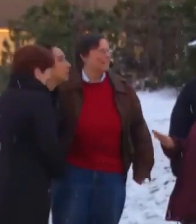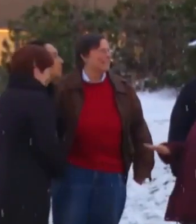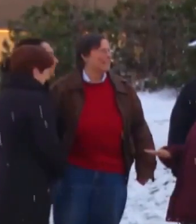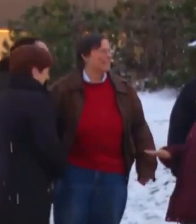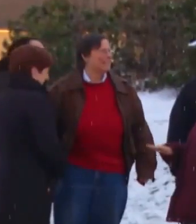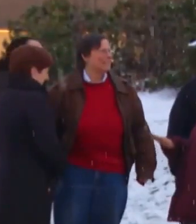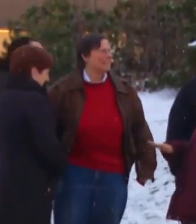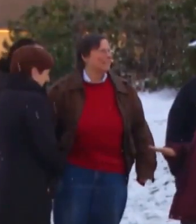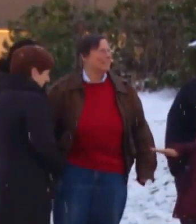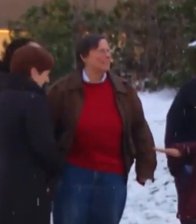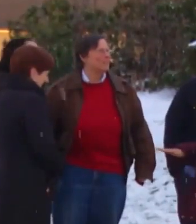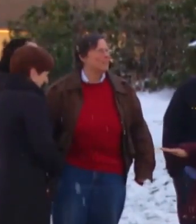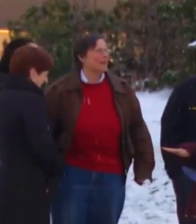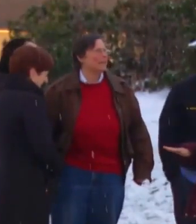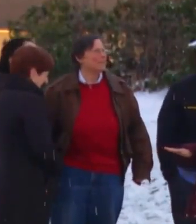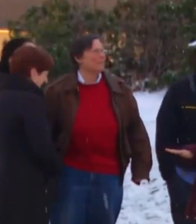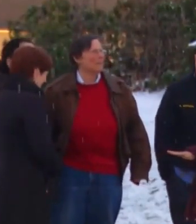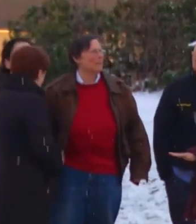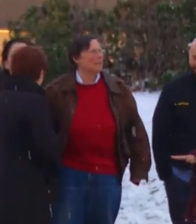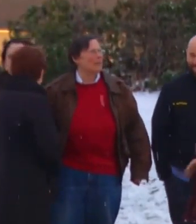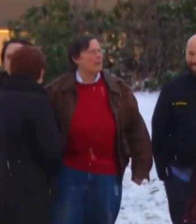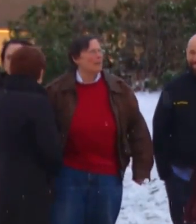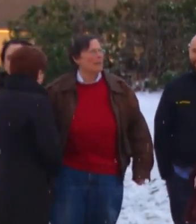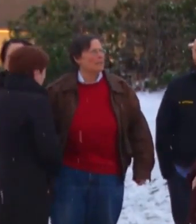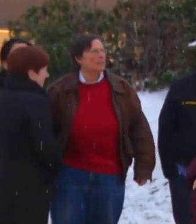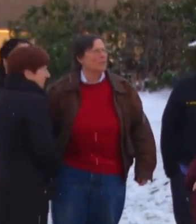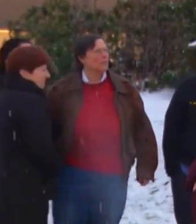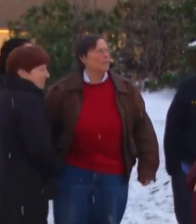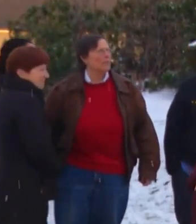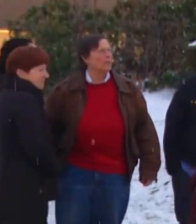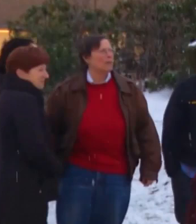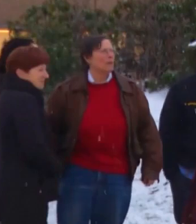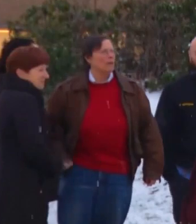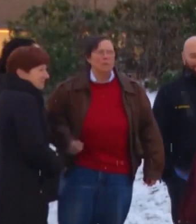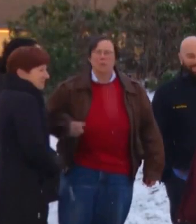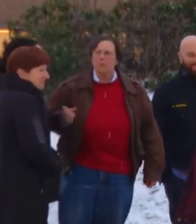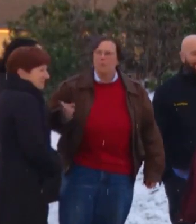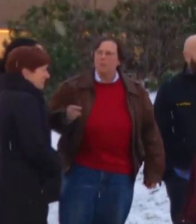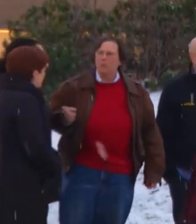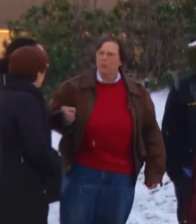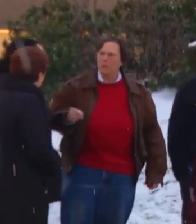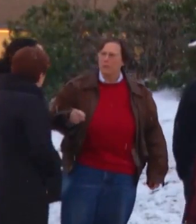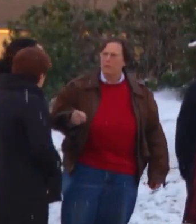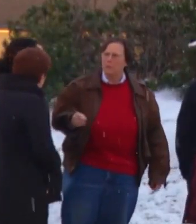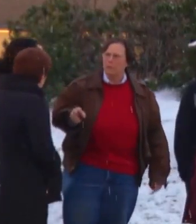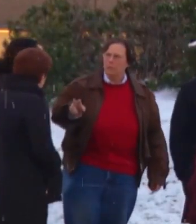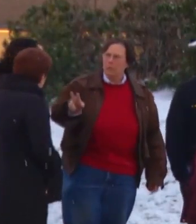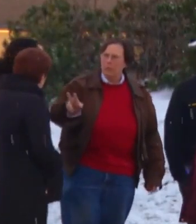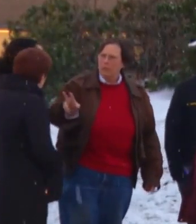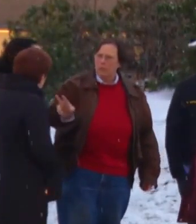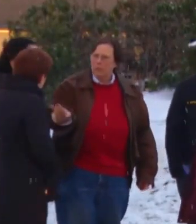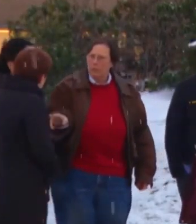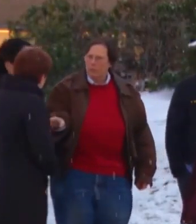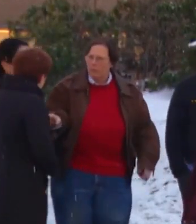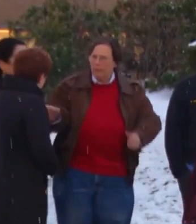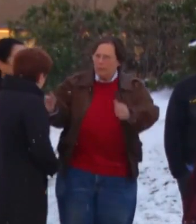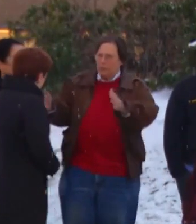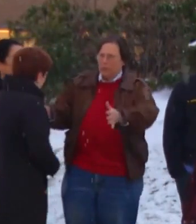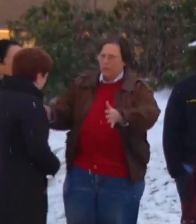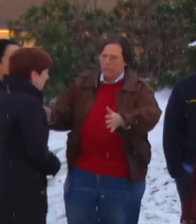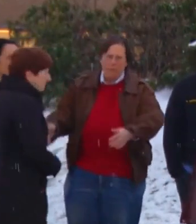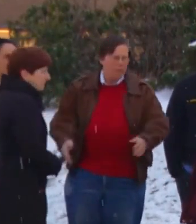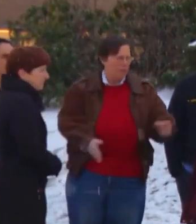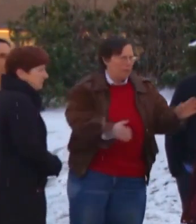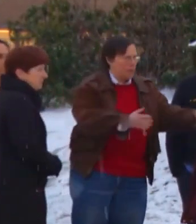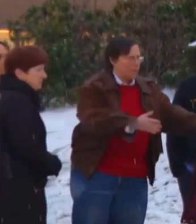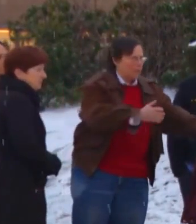said "Free Palestine" as he was taken into custody. Thankfully, no one was injured. During a press conference, Governor Hochul condemned the gunman's